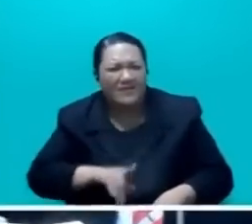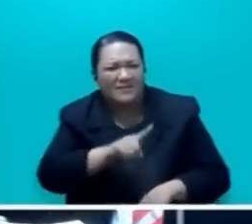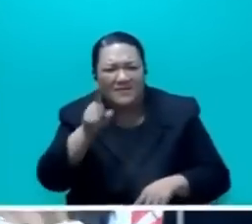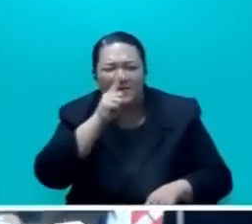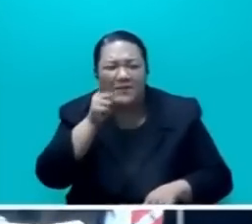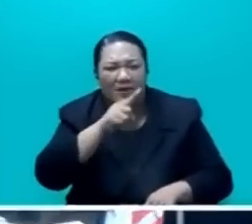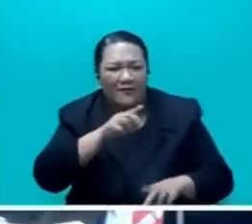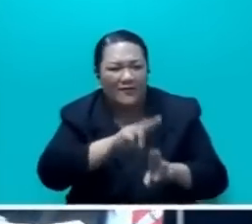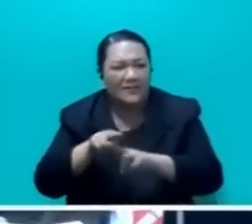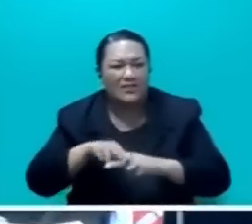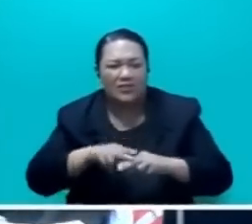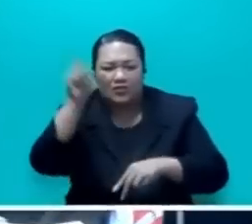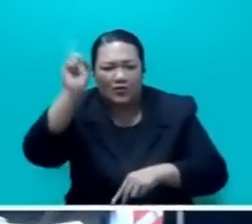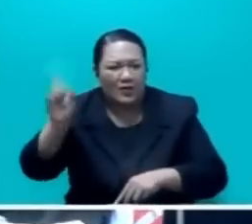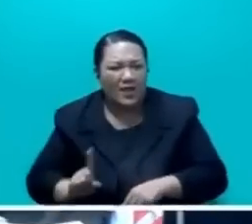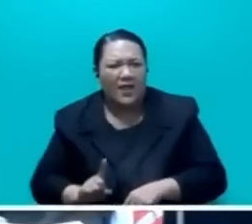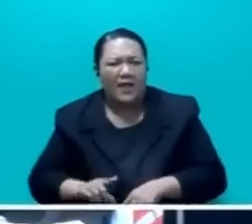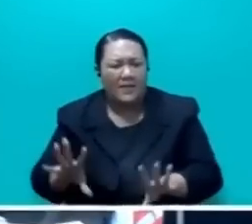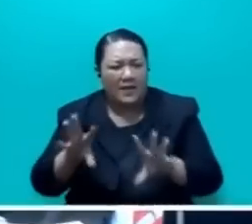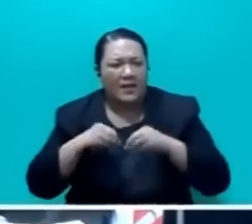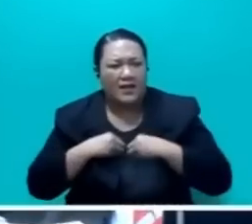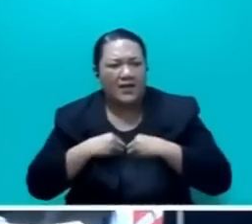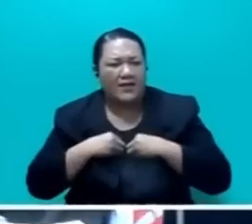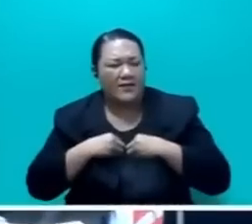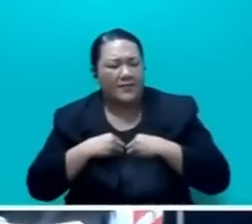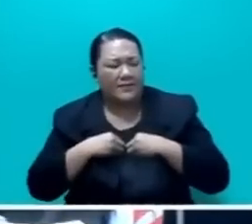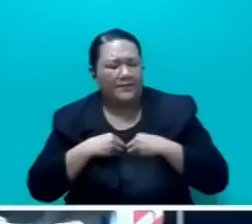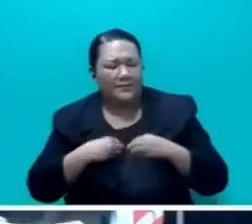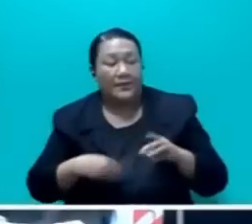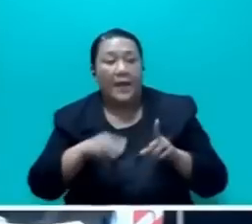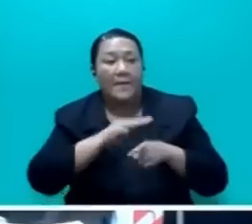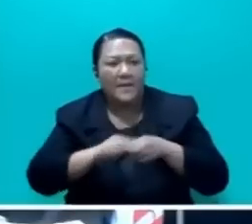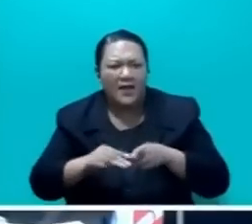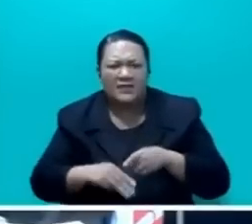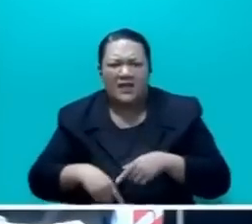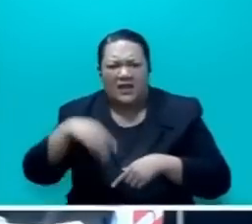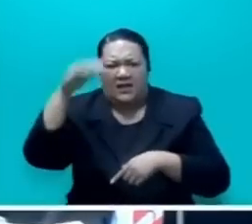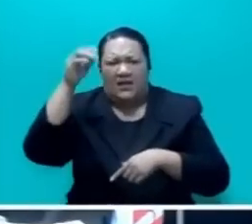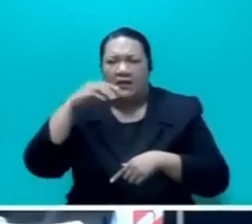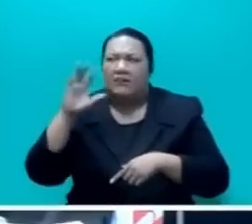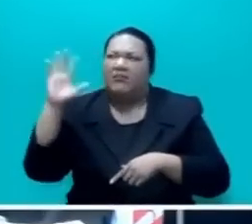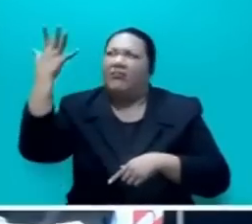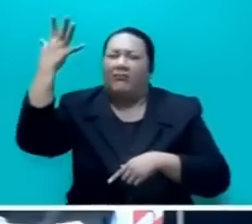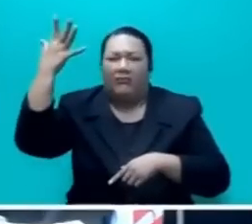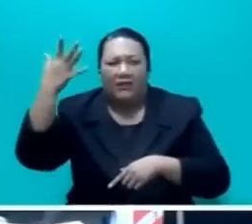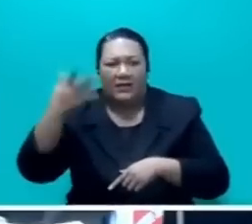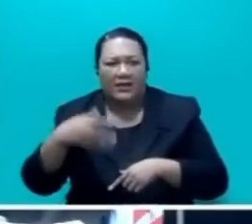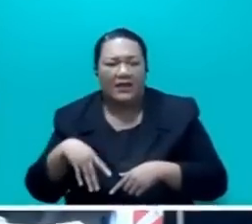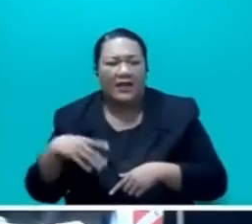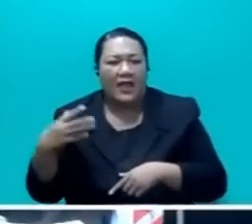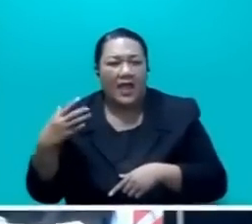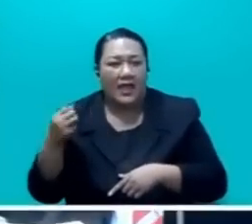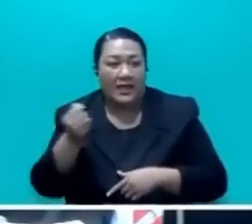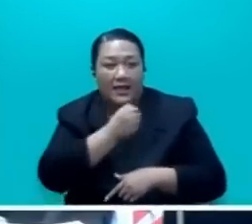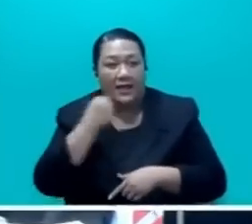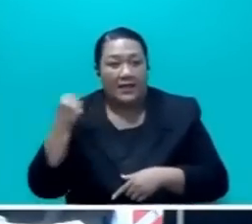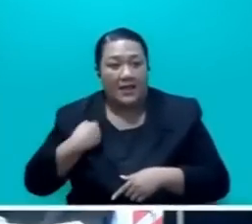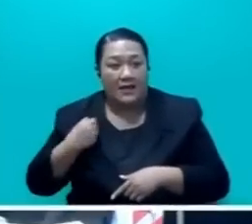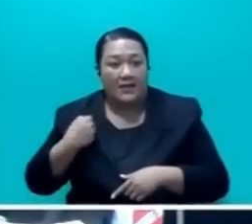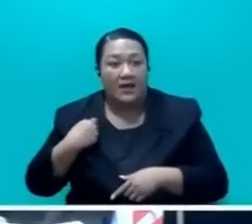message, an email from an unknown person from Canada of Indian descent. I don't know this